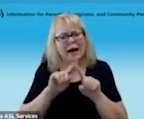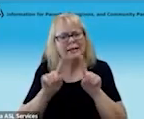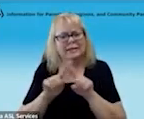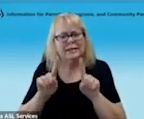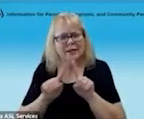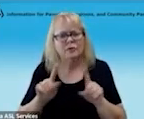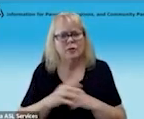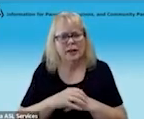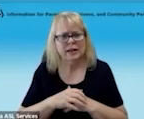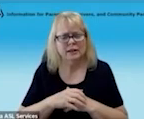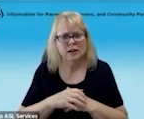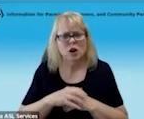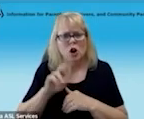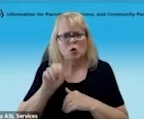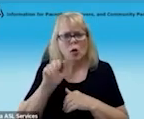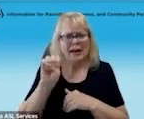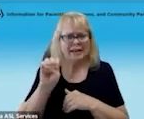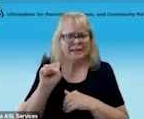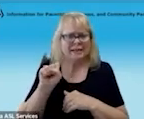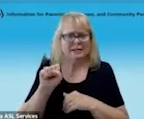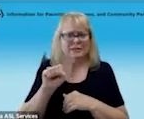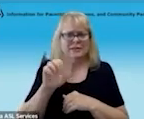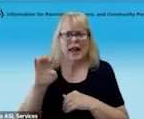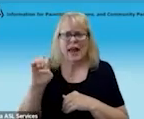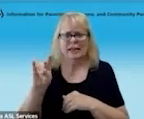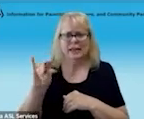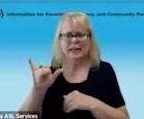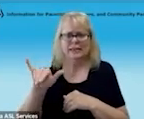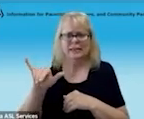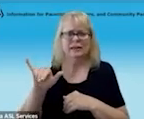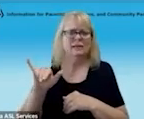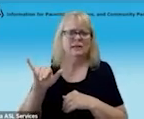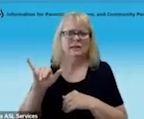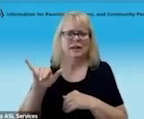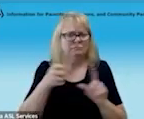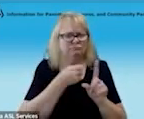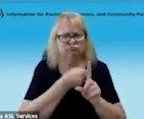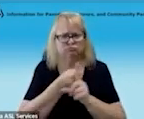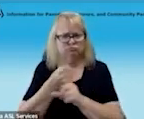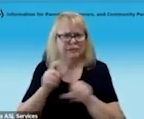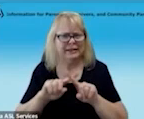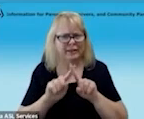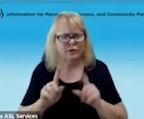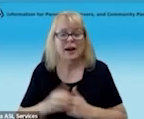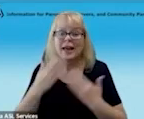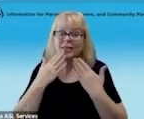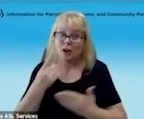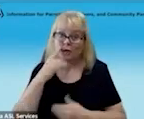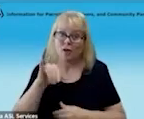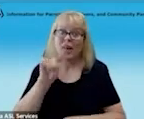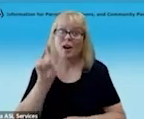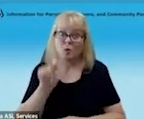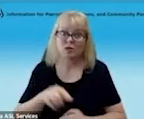Thank you for that response, Sarah. Now, Dr. Yerrigan Alsup, let's follow up with why have different races